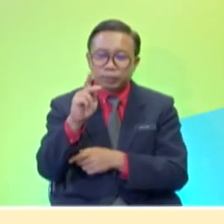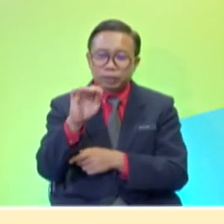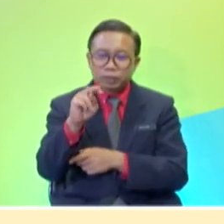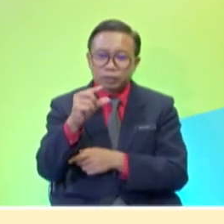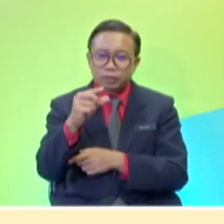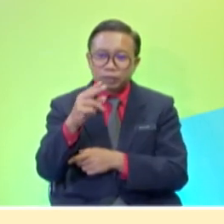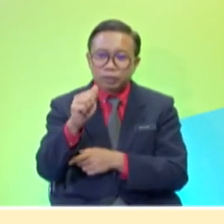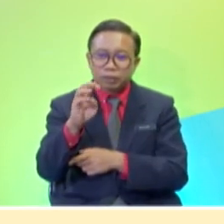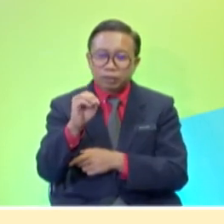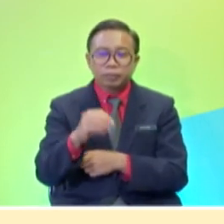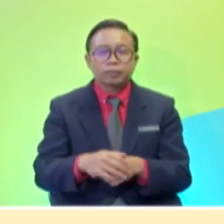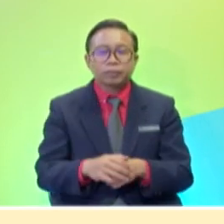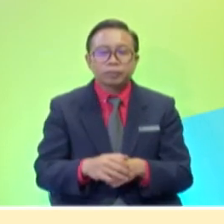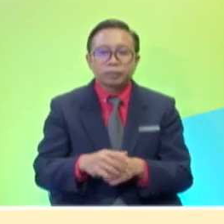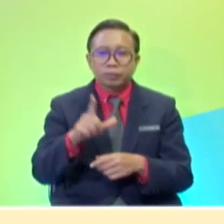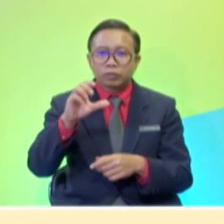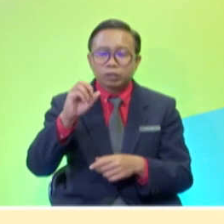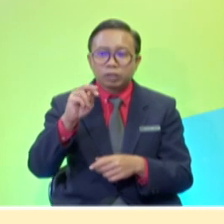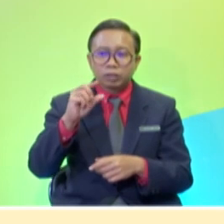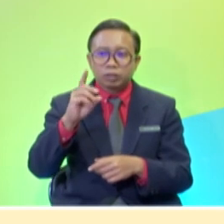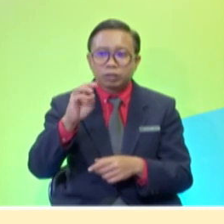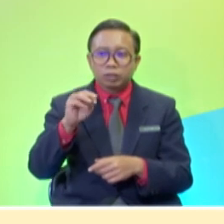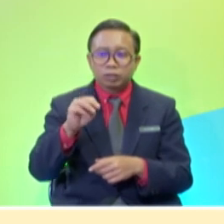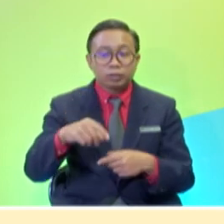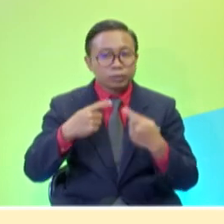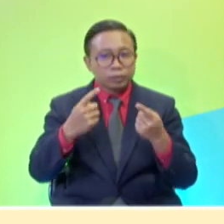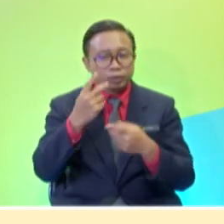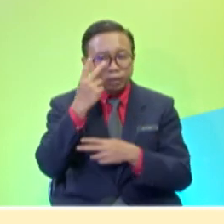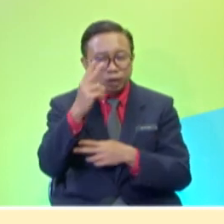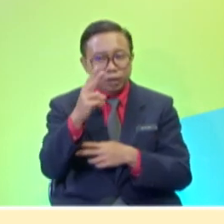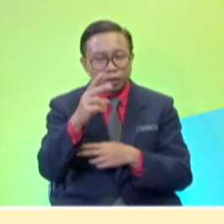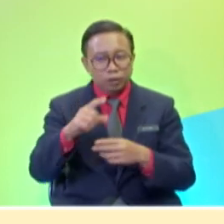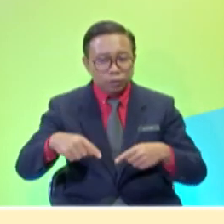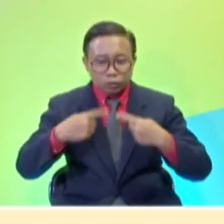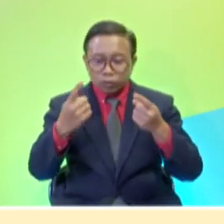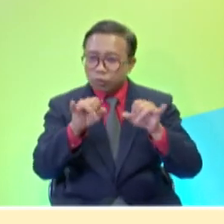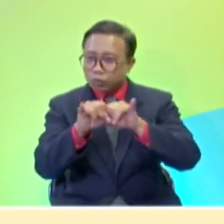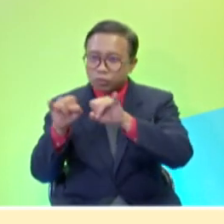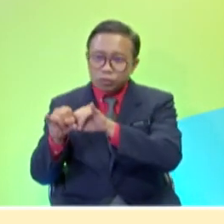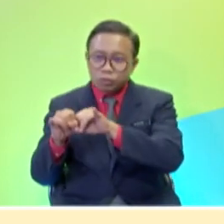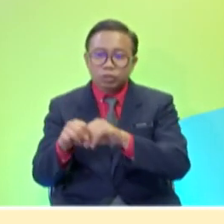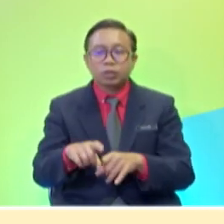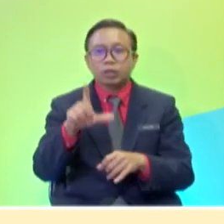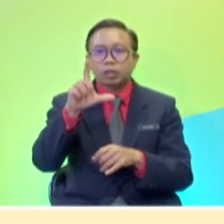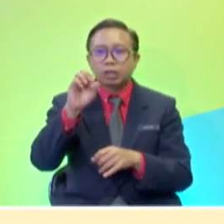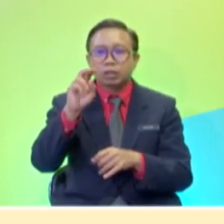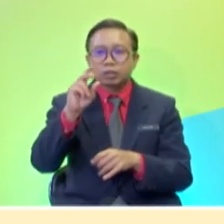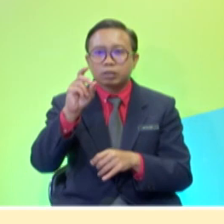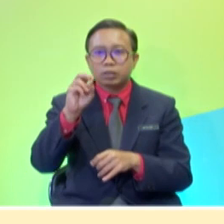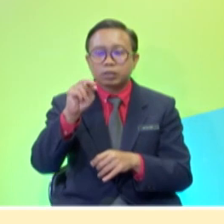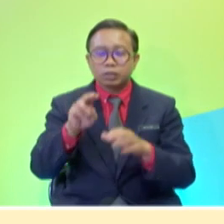London Eye and Harrods. She also went to the London Underground